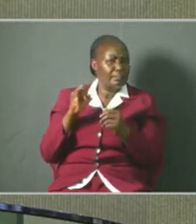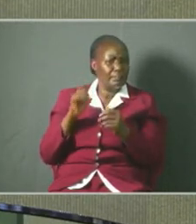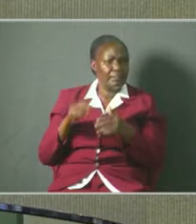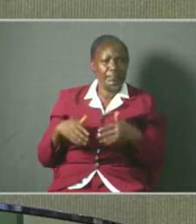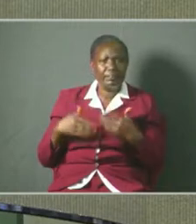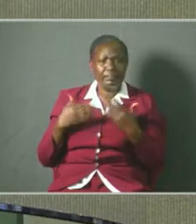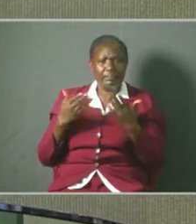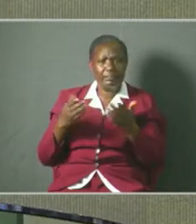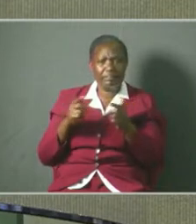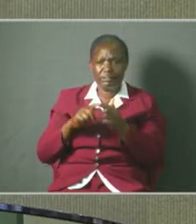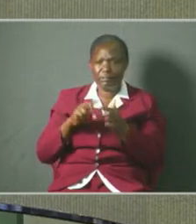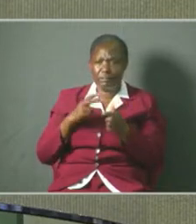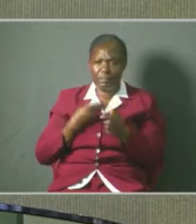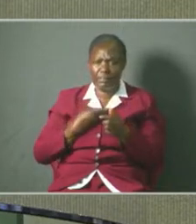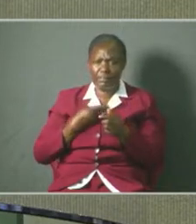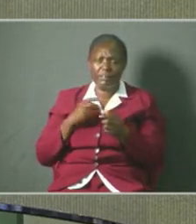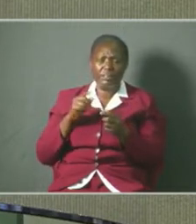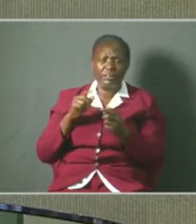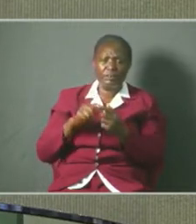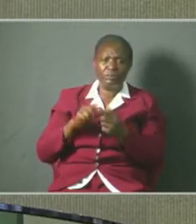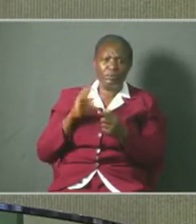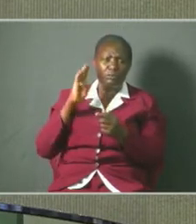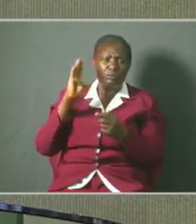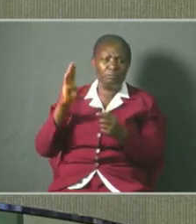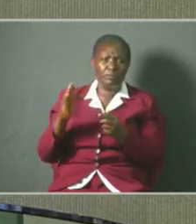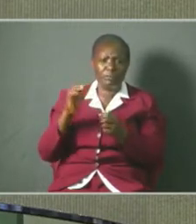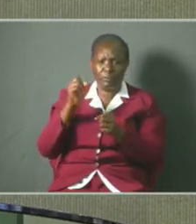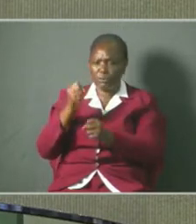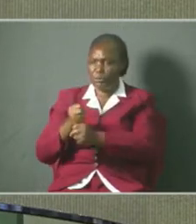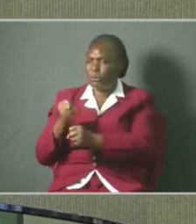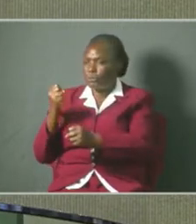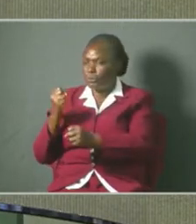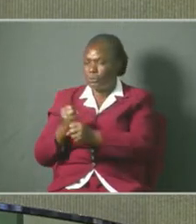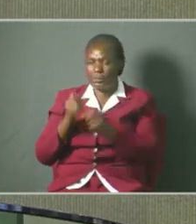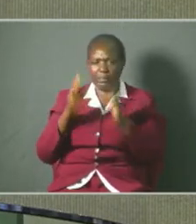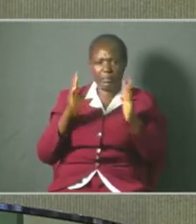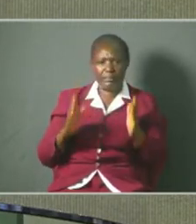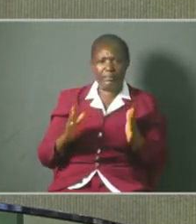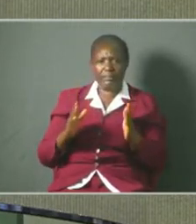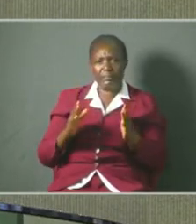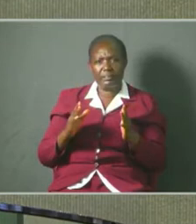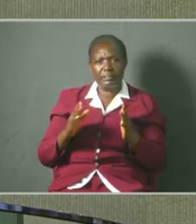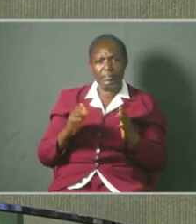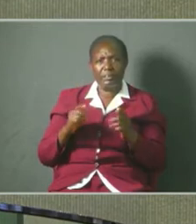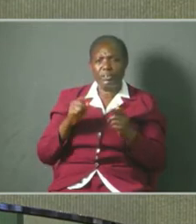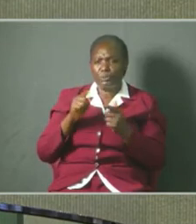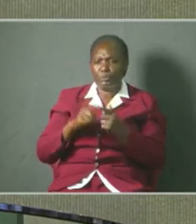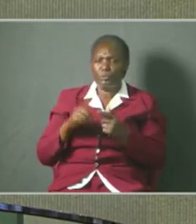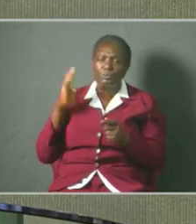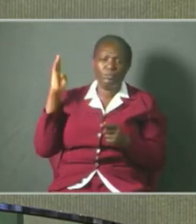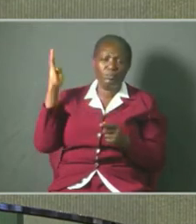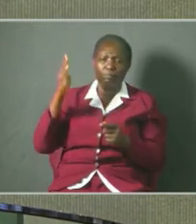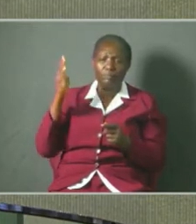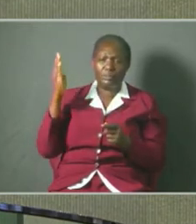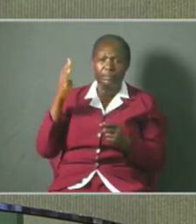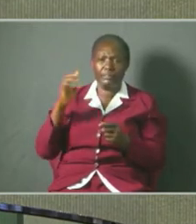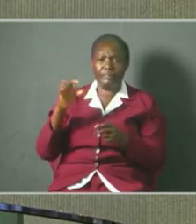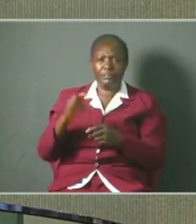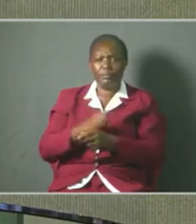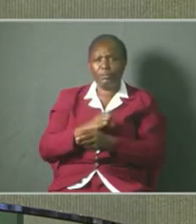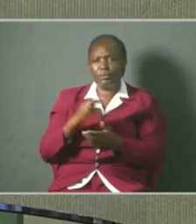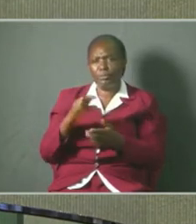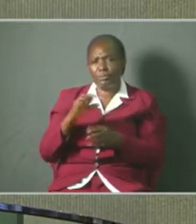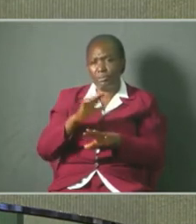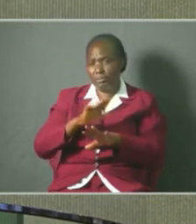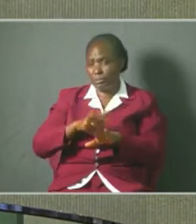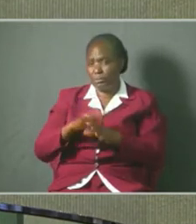co-workers with the heavenly beings in propagating this good news about the kingdom of